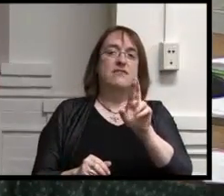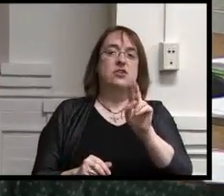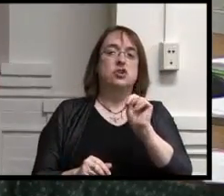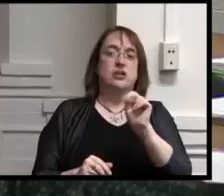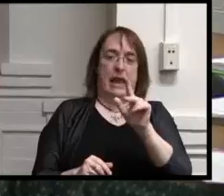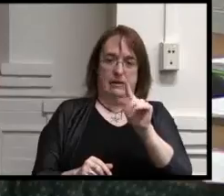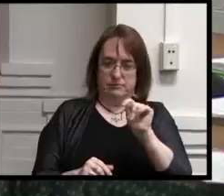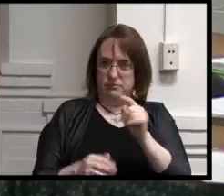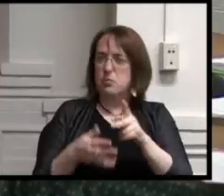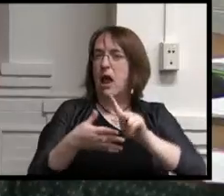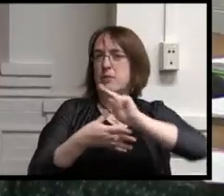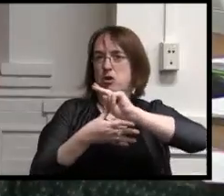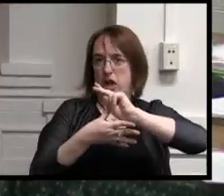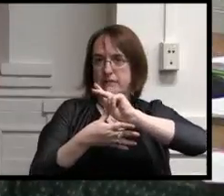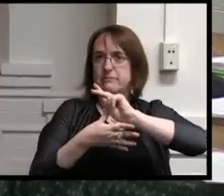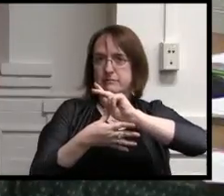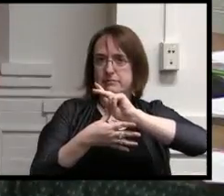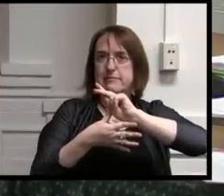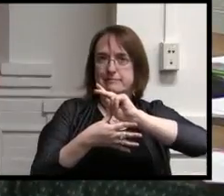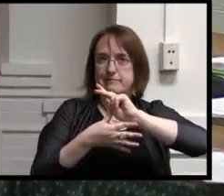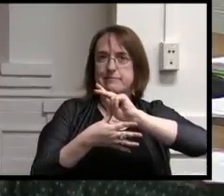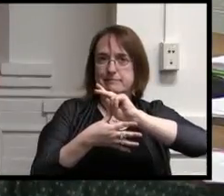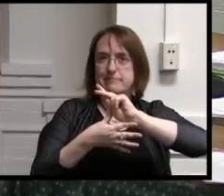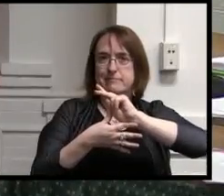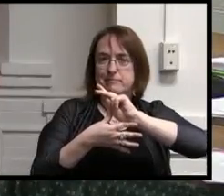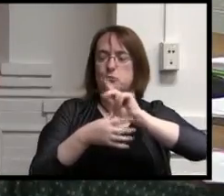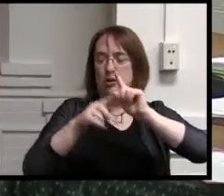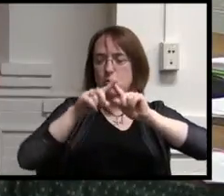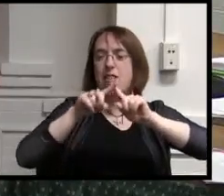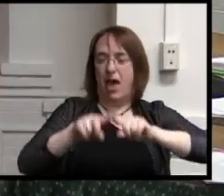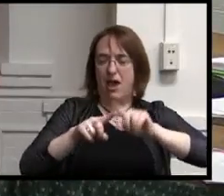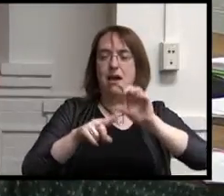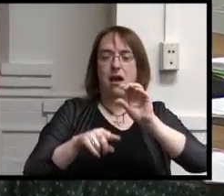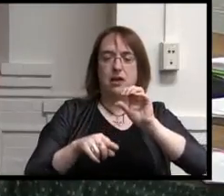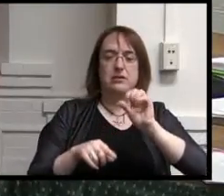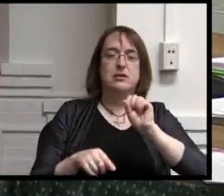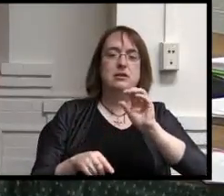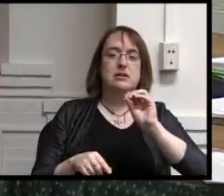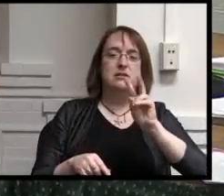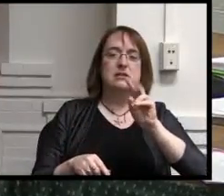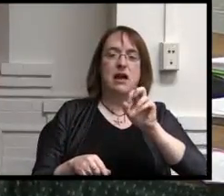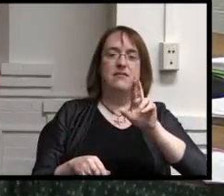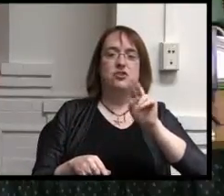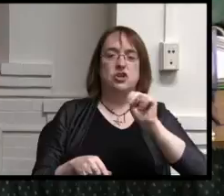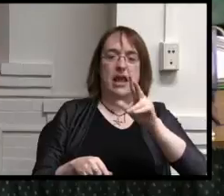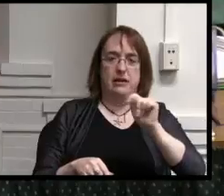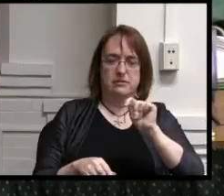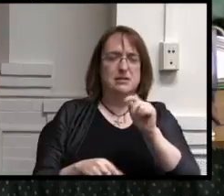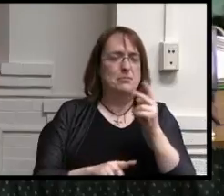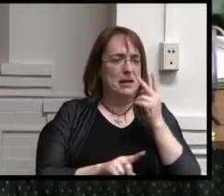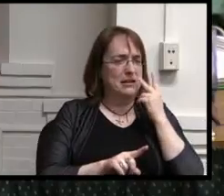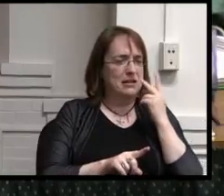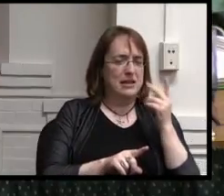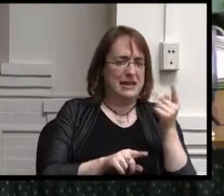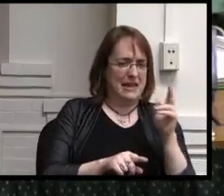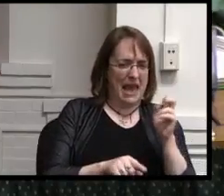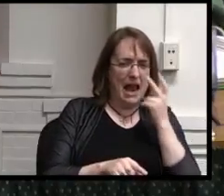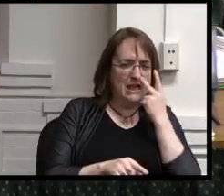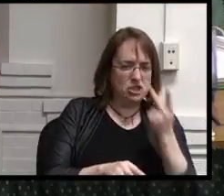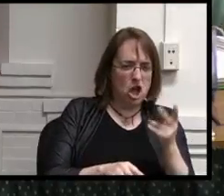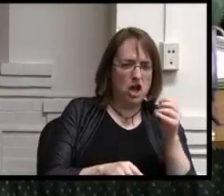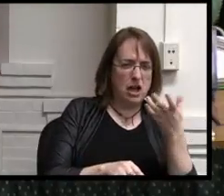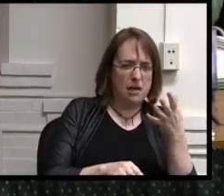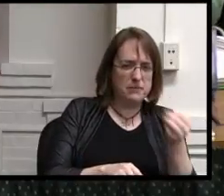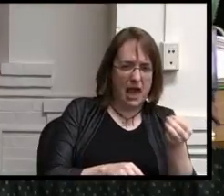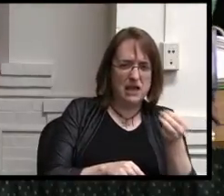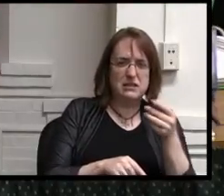are some other department, okay. providers, Why, but, you said- but are you primarily we selling rely on bundles? SovereignNet. No, I was just sort of wondering, because I saw Comcast, but then I didn't, And Patrick can